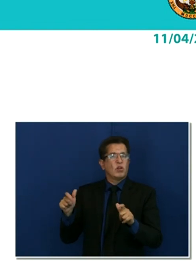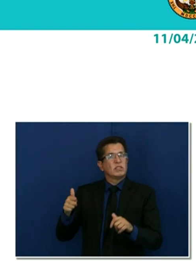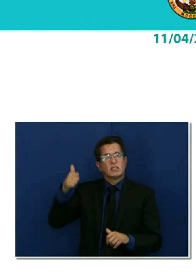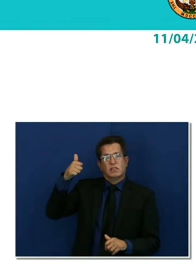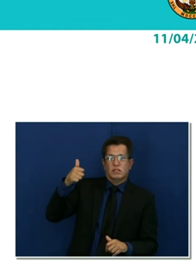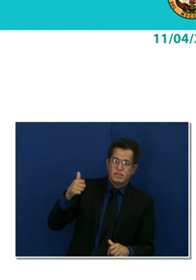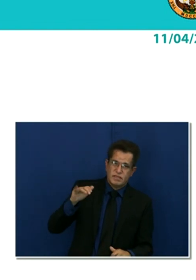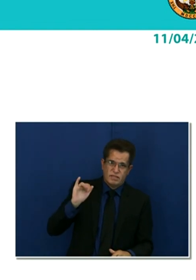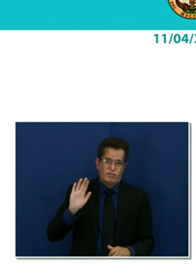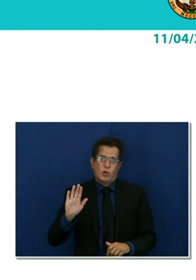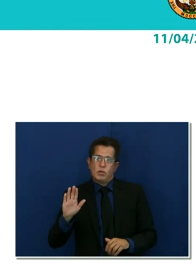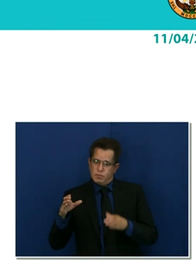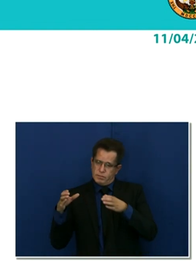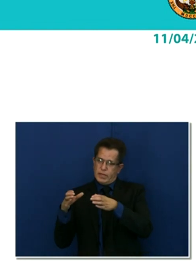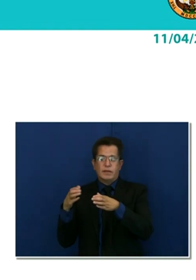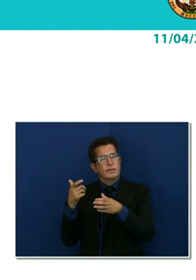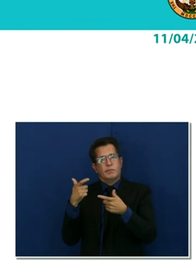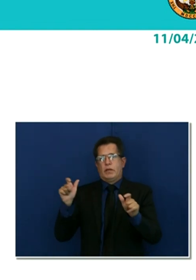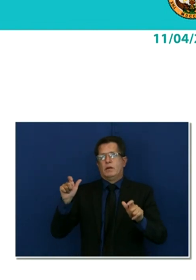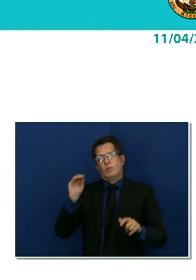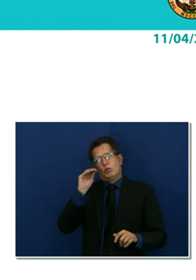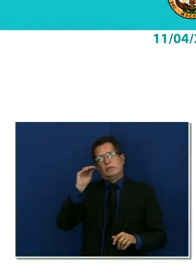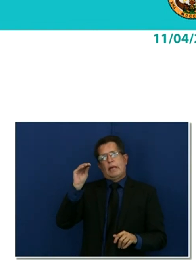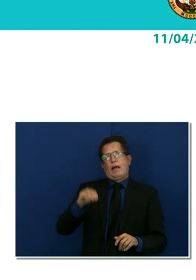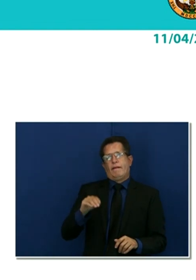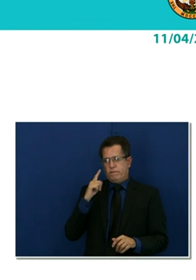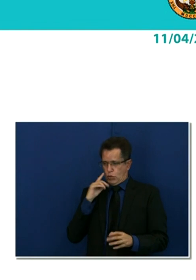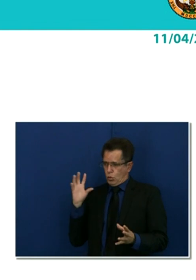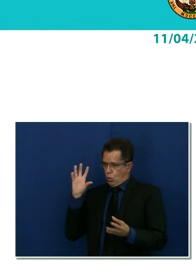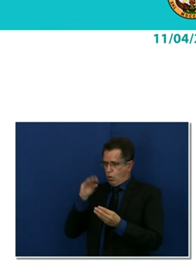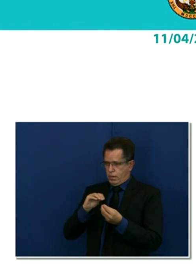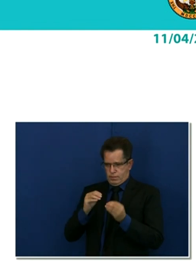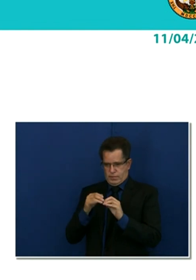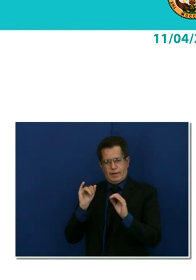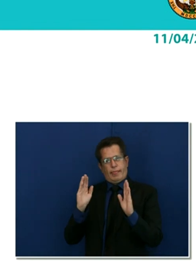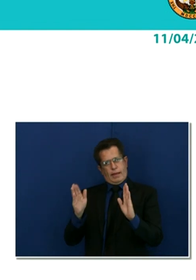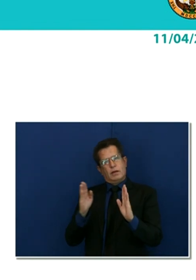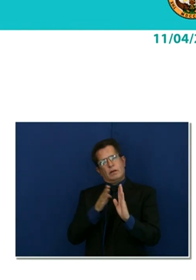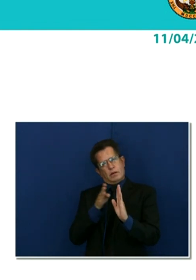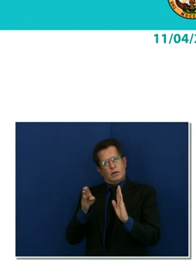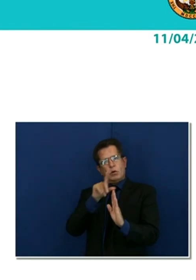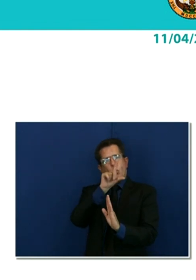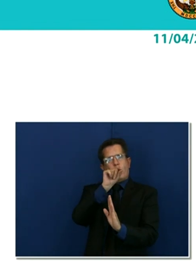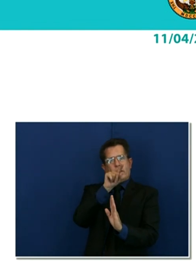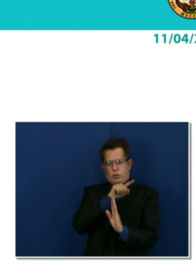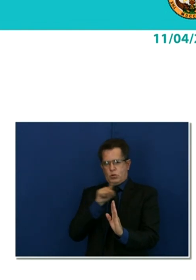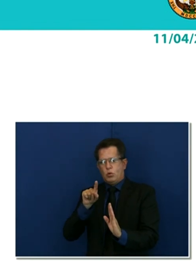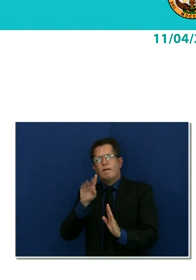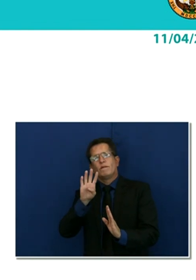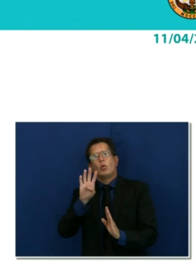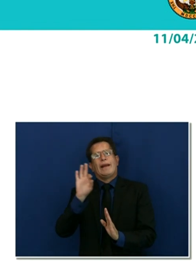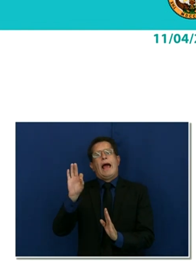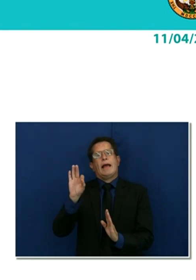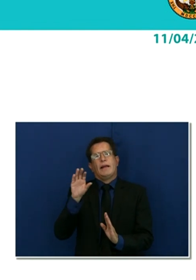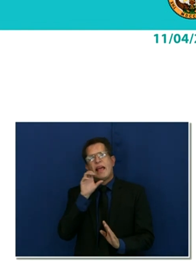largest proportion of our total number of cases, from 20 to 49 years of